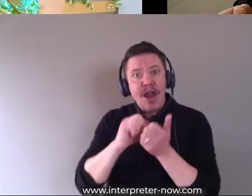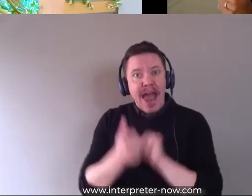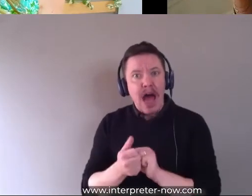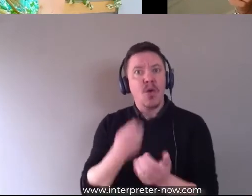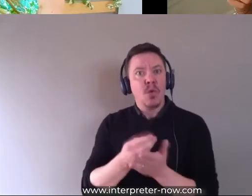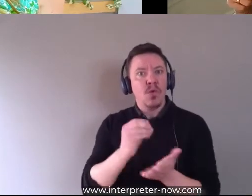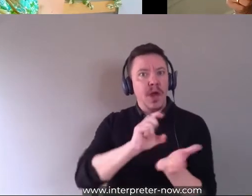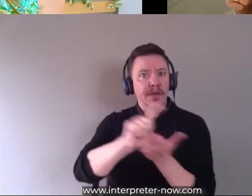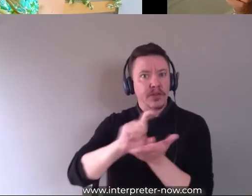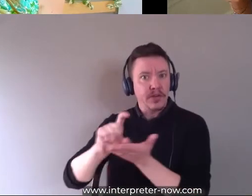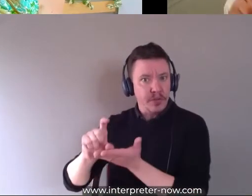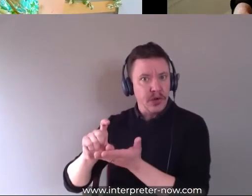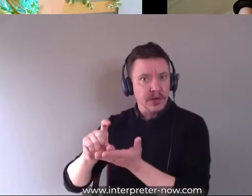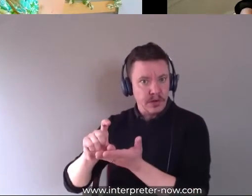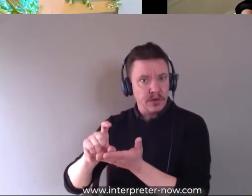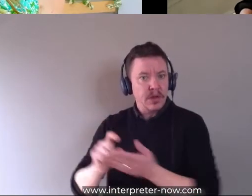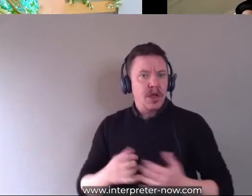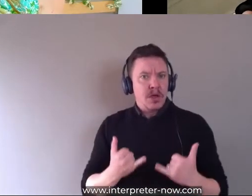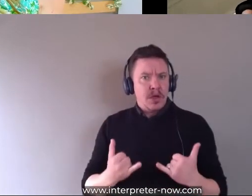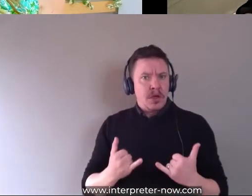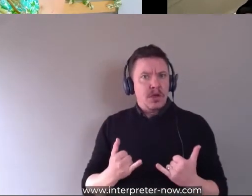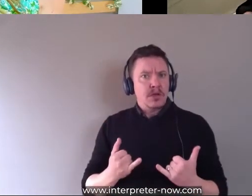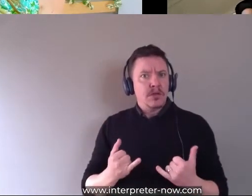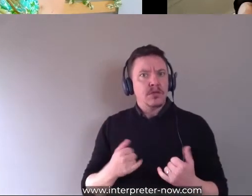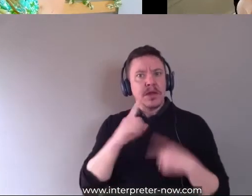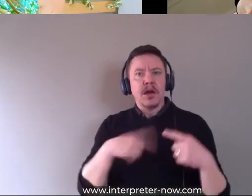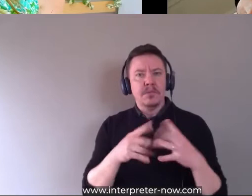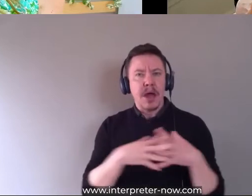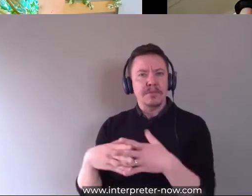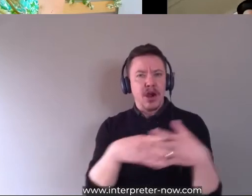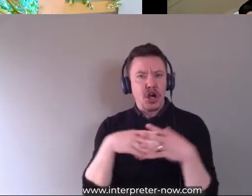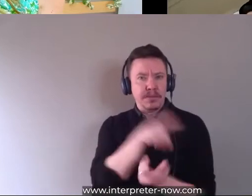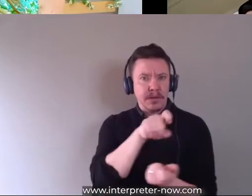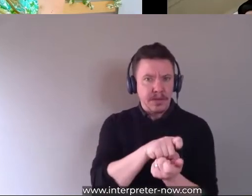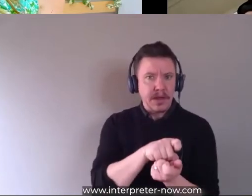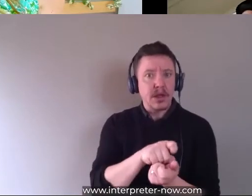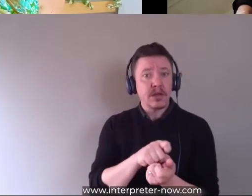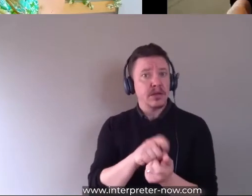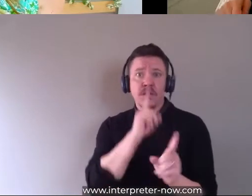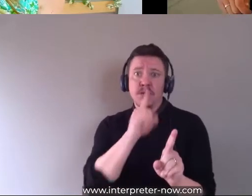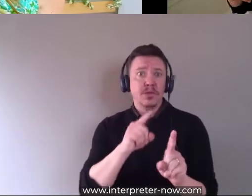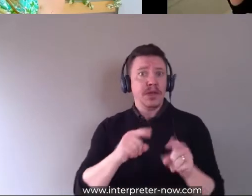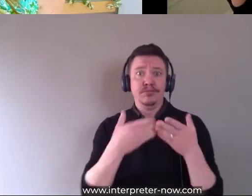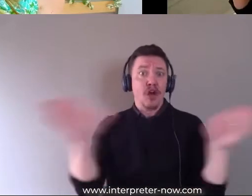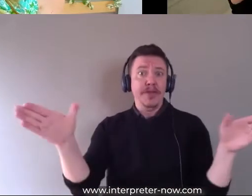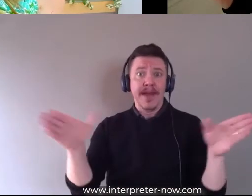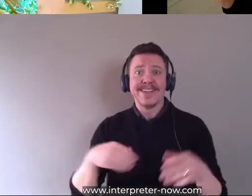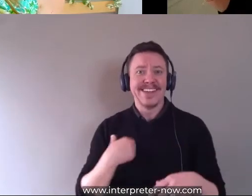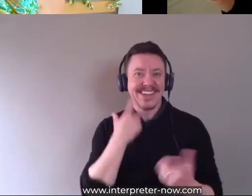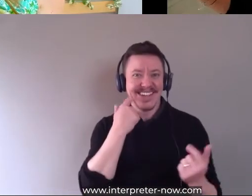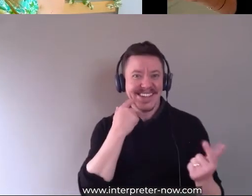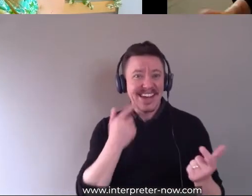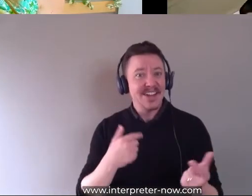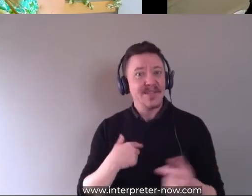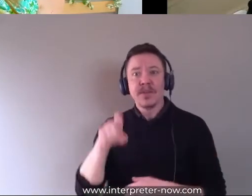wealth, right now, I'm speaking specifically about America, but we can go all the way. You've got to be